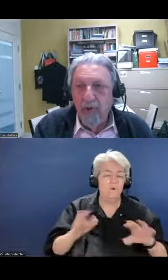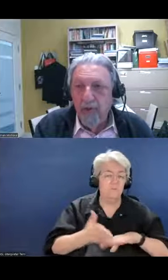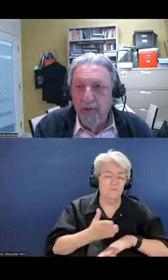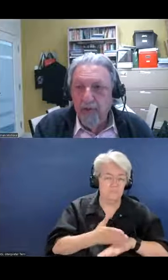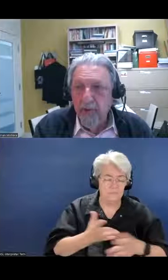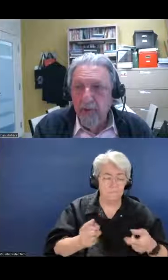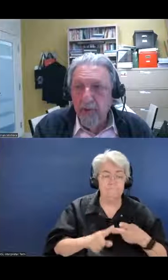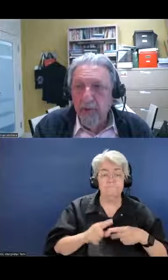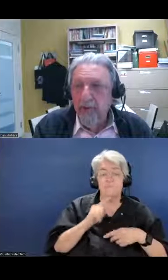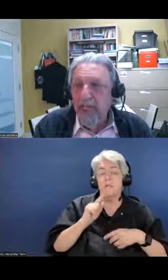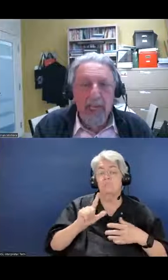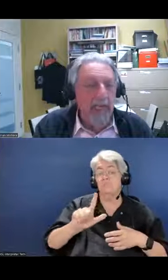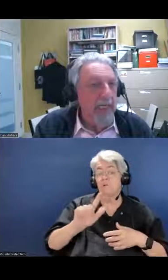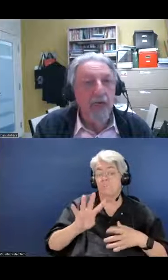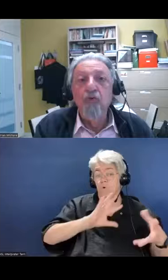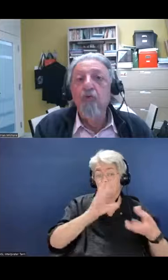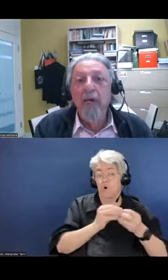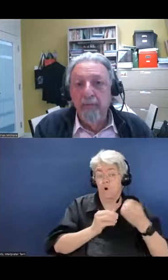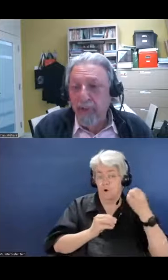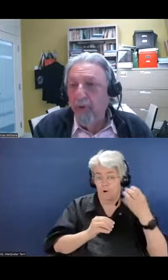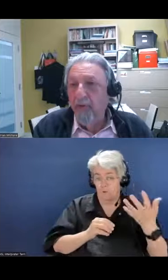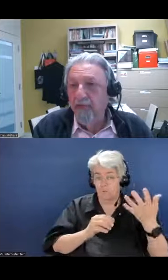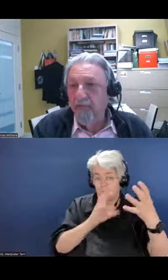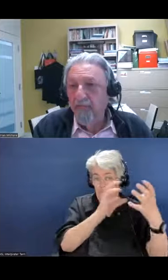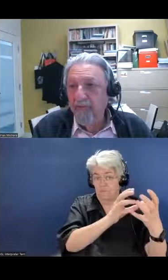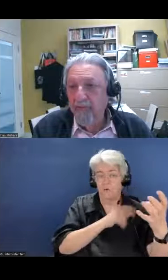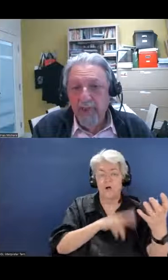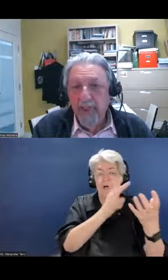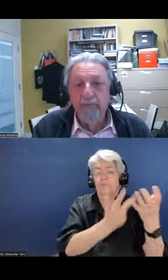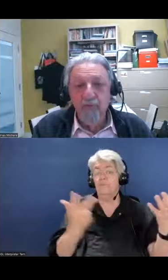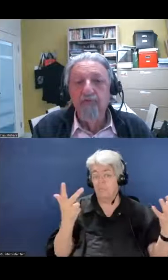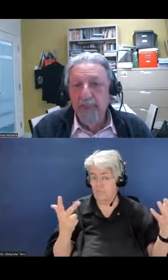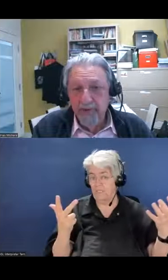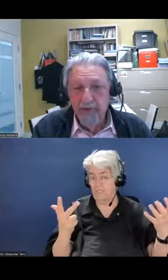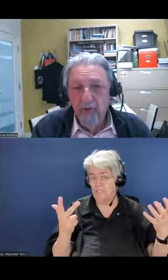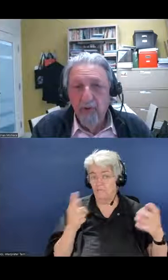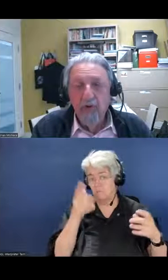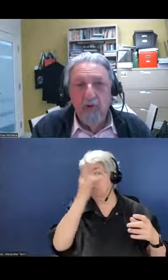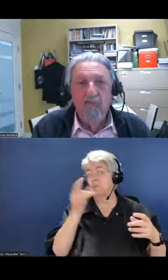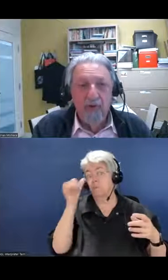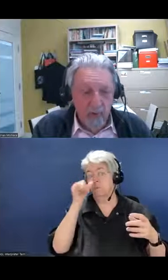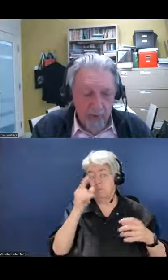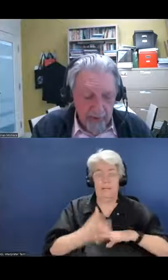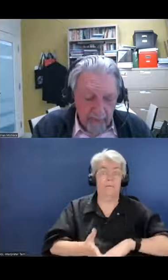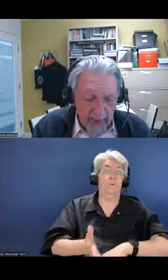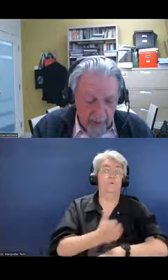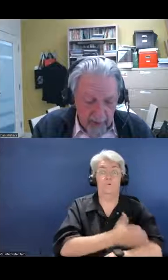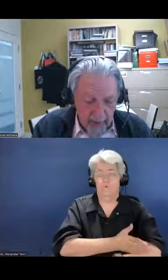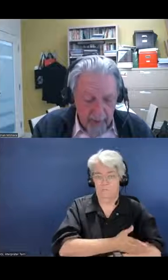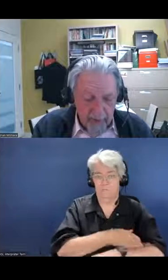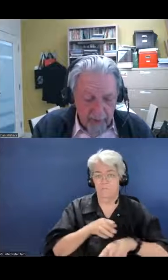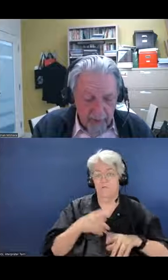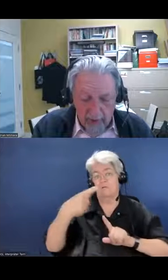24 callers, they had incredibly positive improvements over the course of the